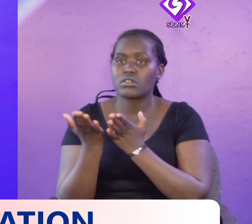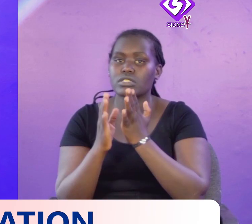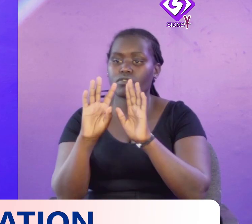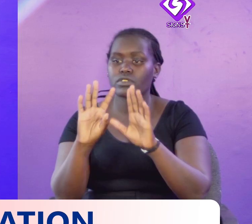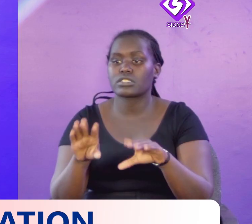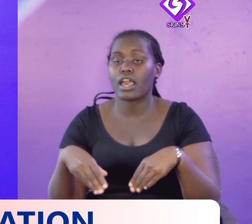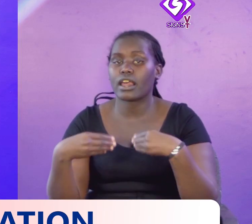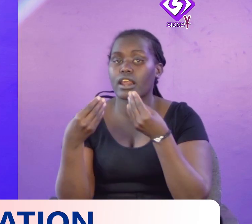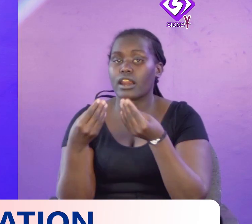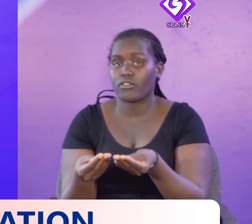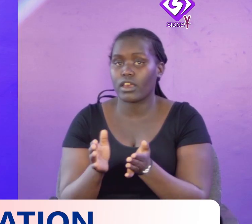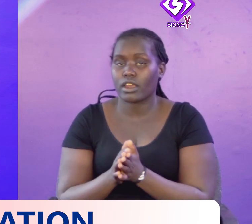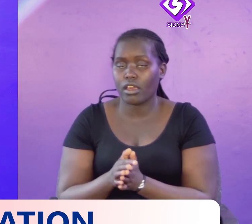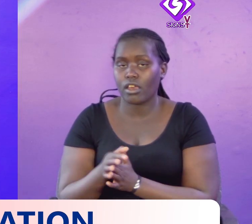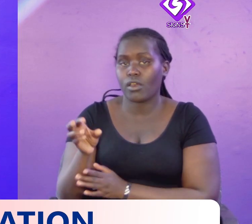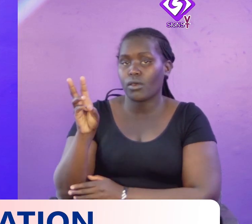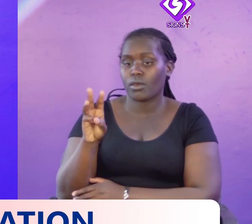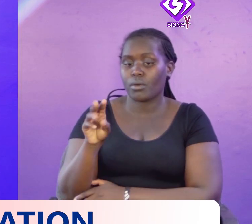delivery. Maureen,